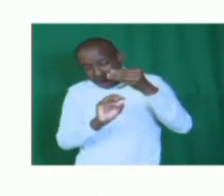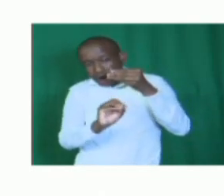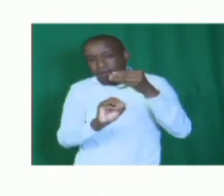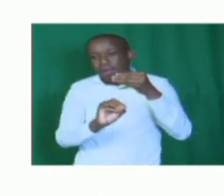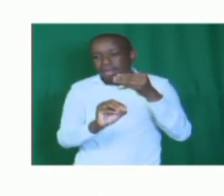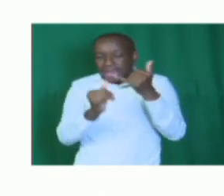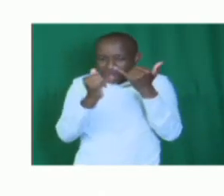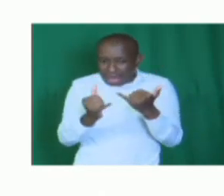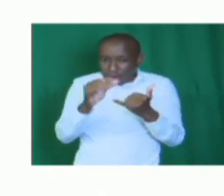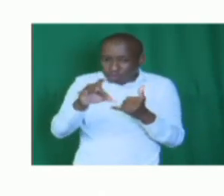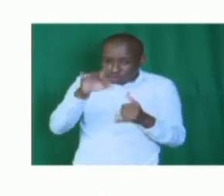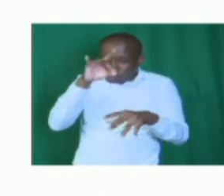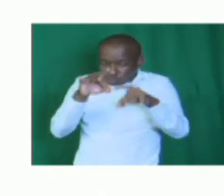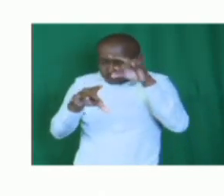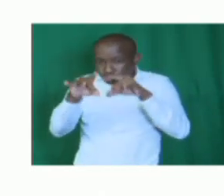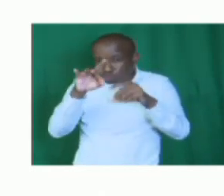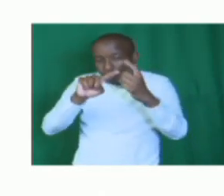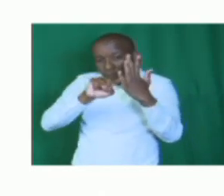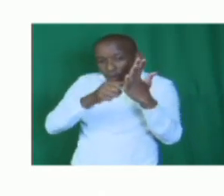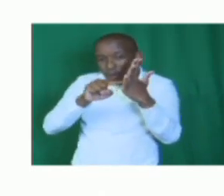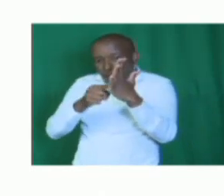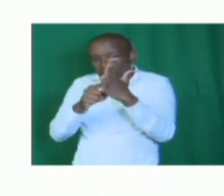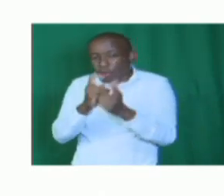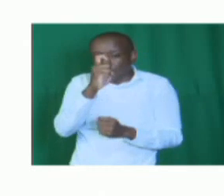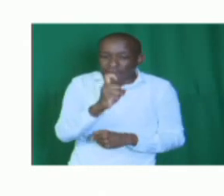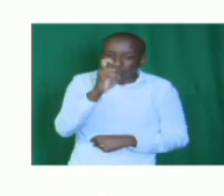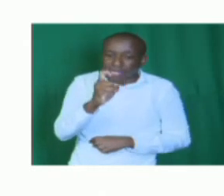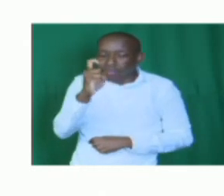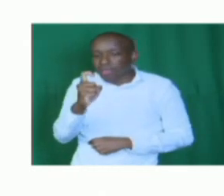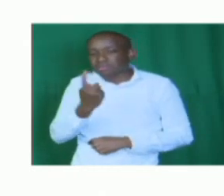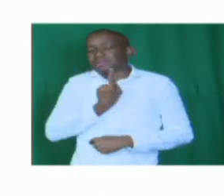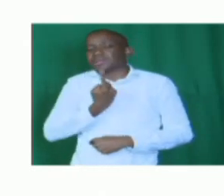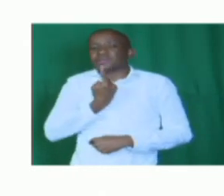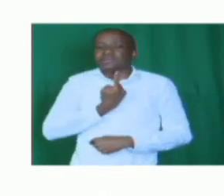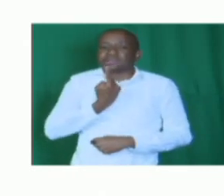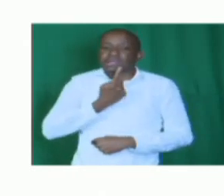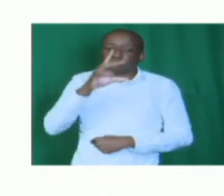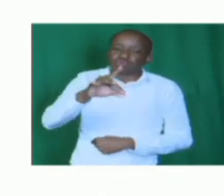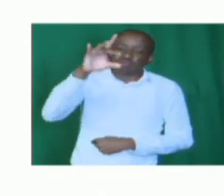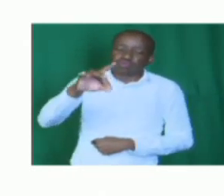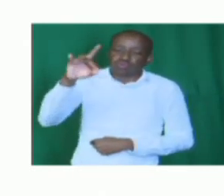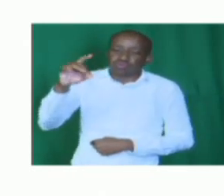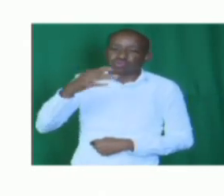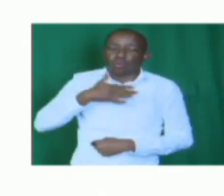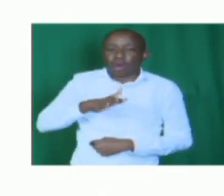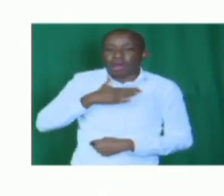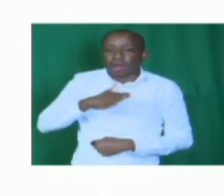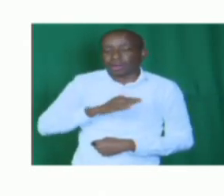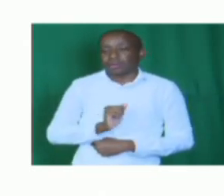would choose values of x at random. For instance, you would say you would have